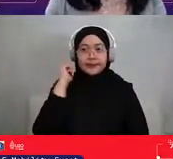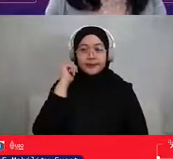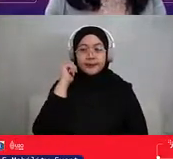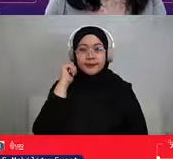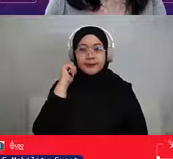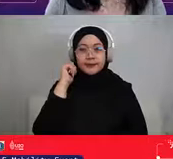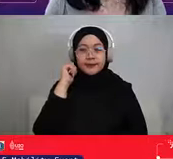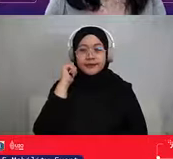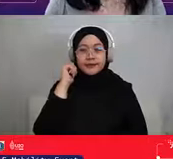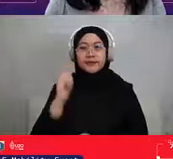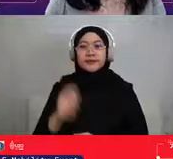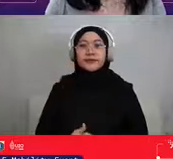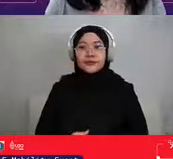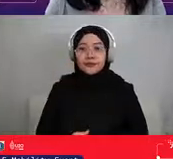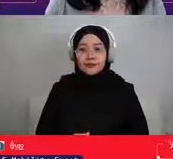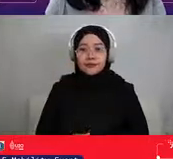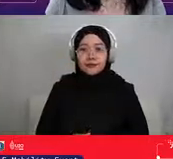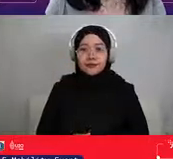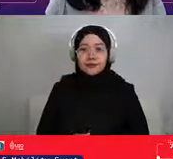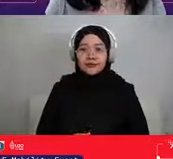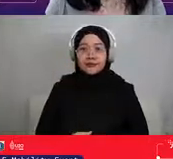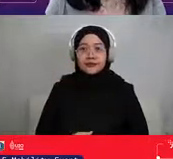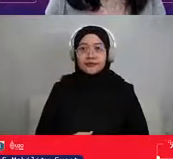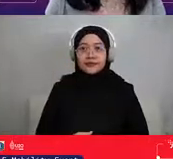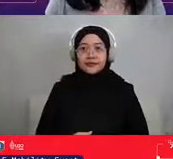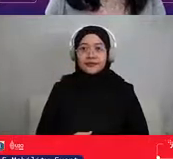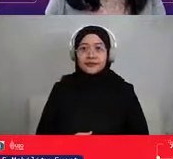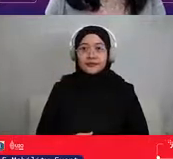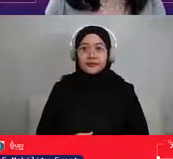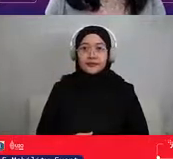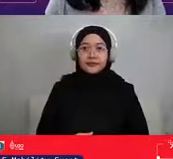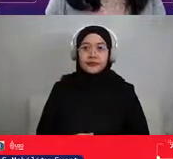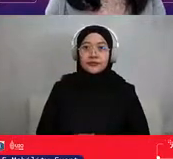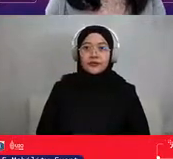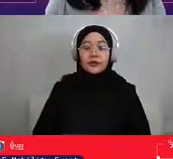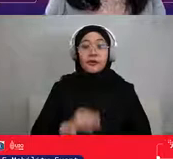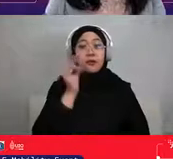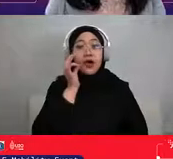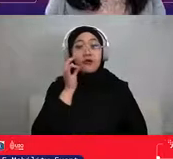Mr. Pathy, I'm afraid we are unable to hear your voice.